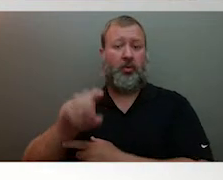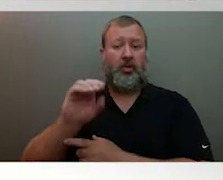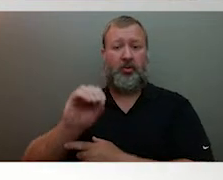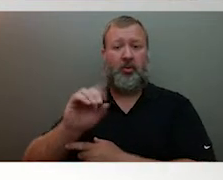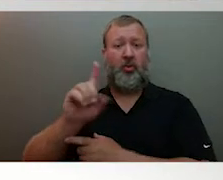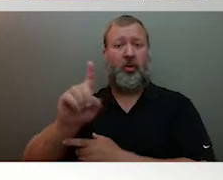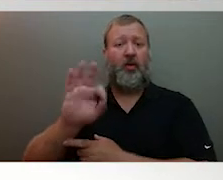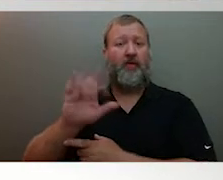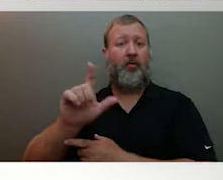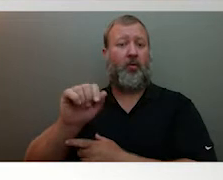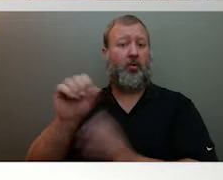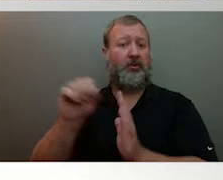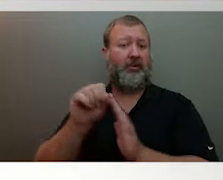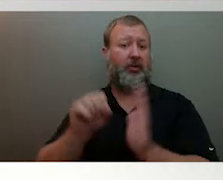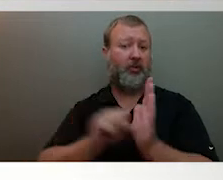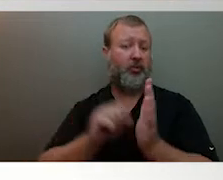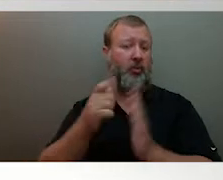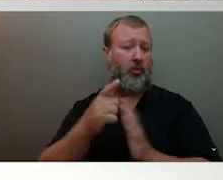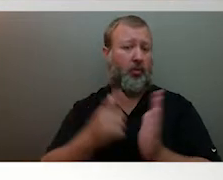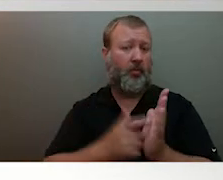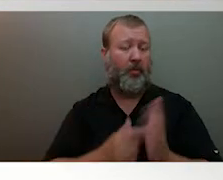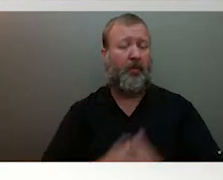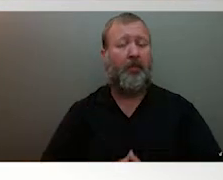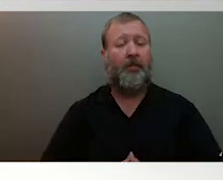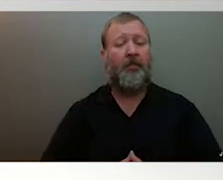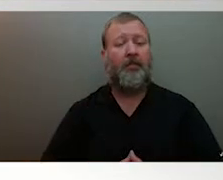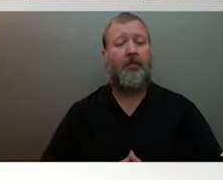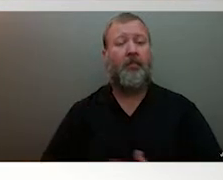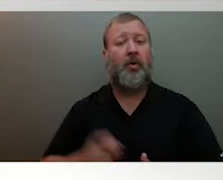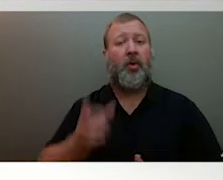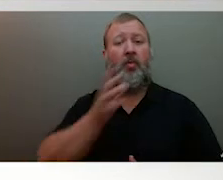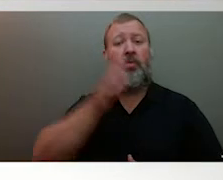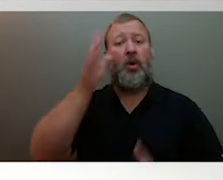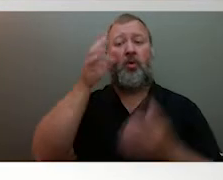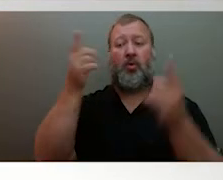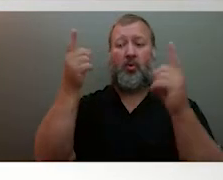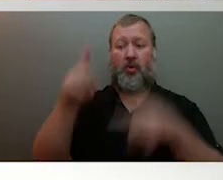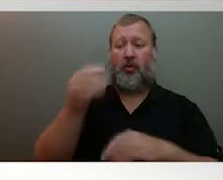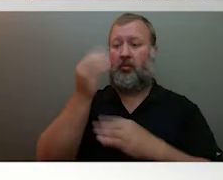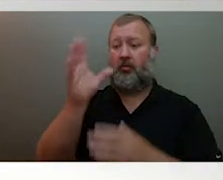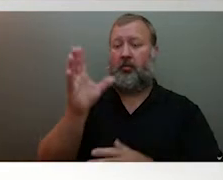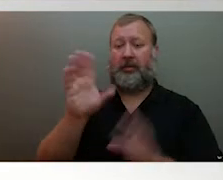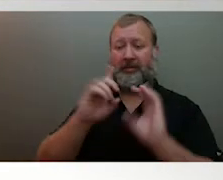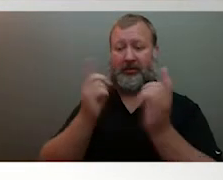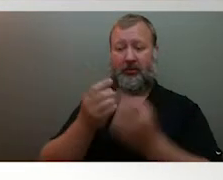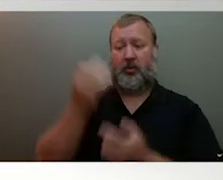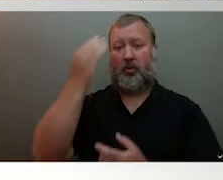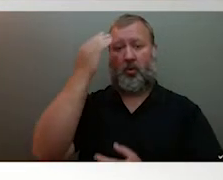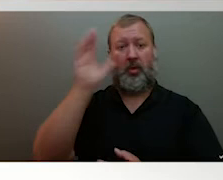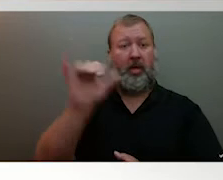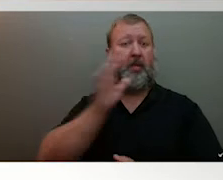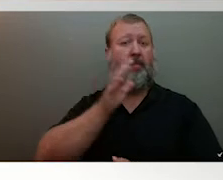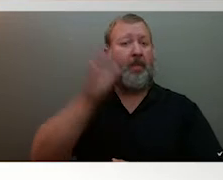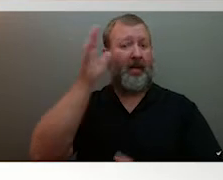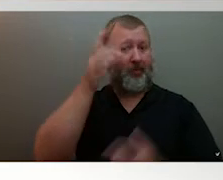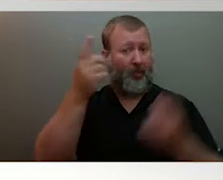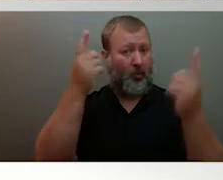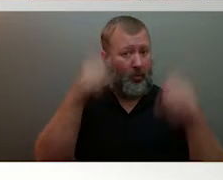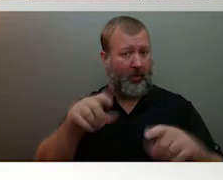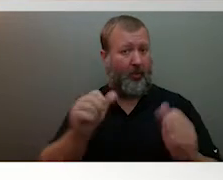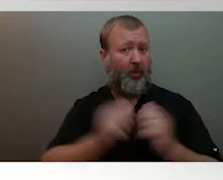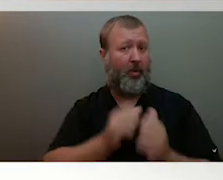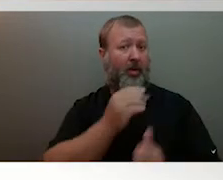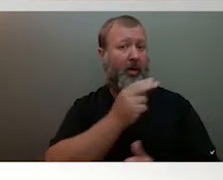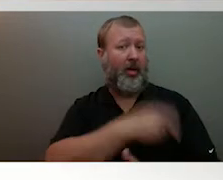1003.01 of the Florida statutes. The parental agreement lets the district know that the parent or guardian is in agreement with the hospital